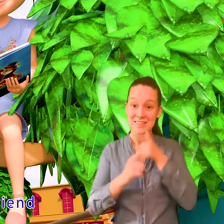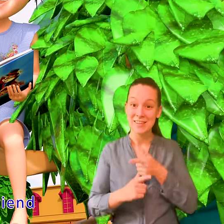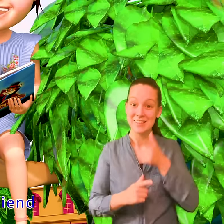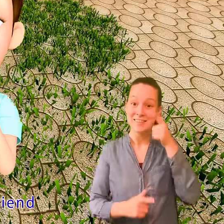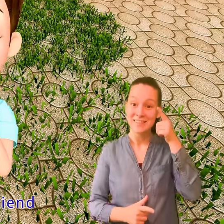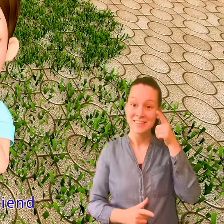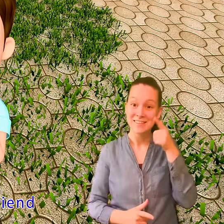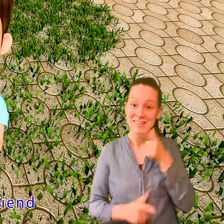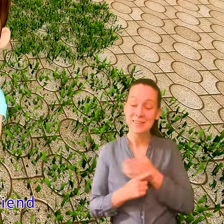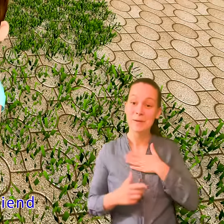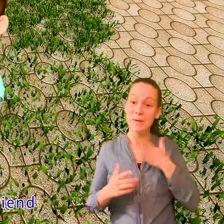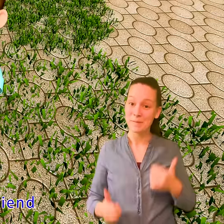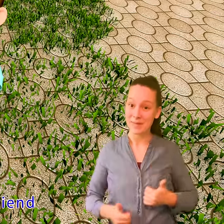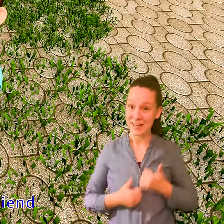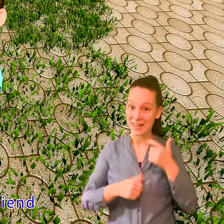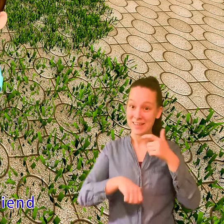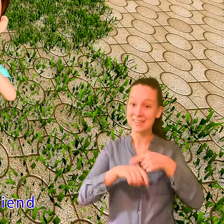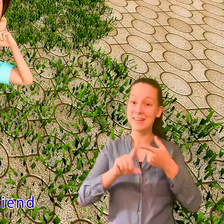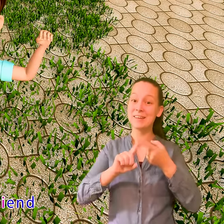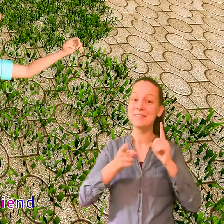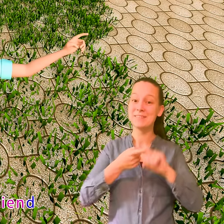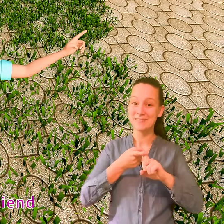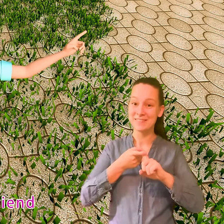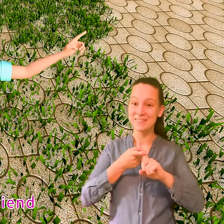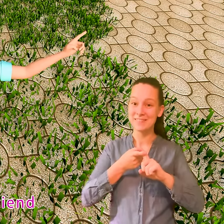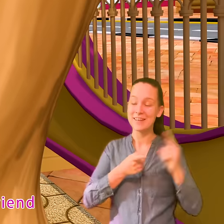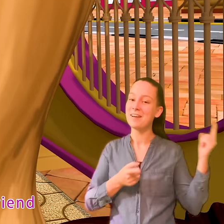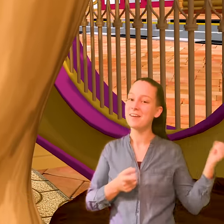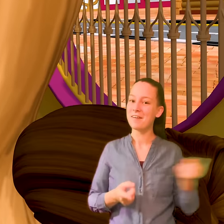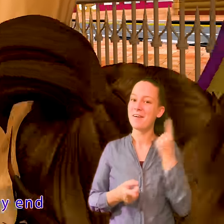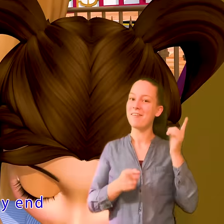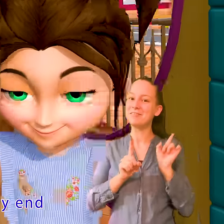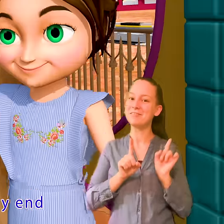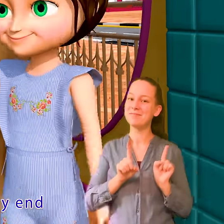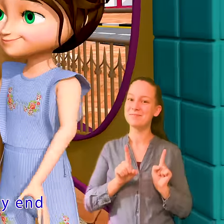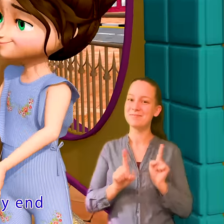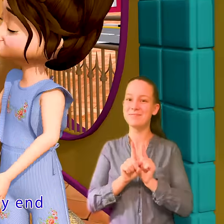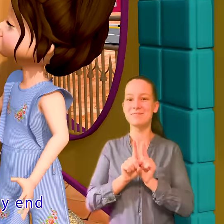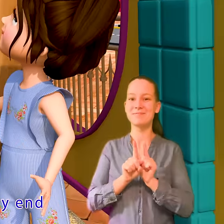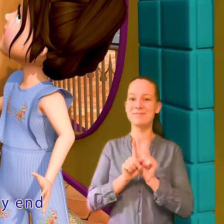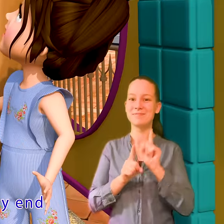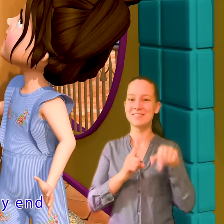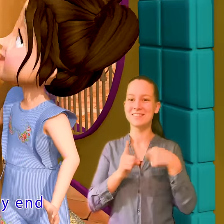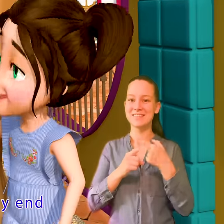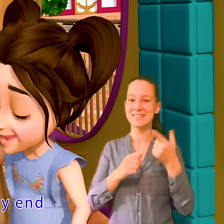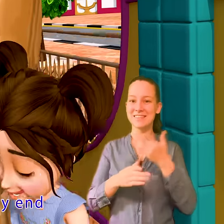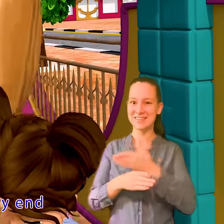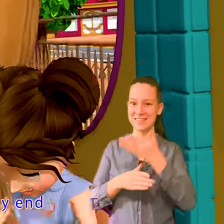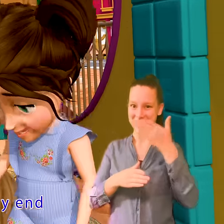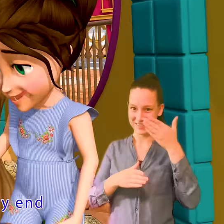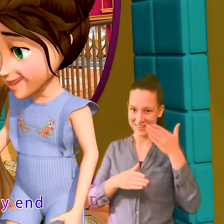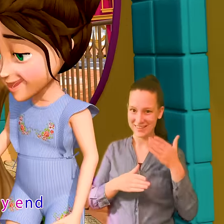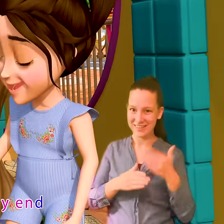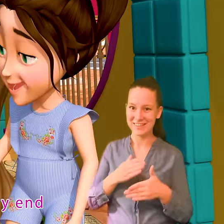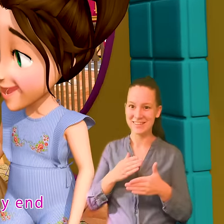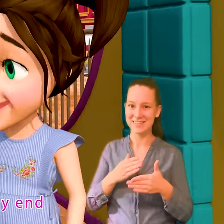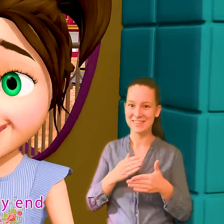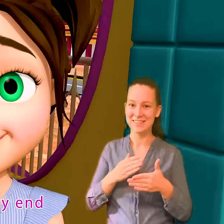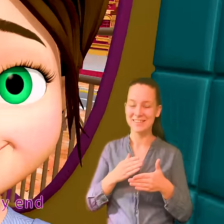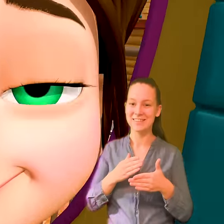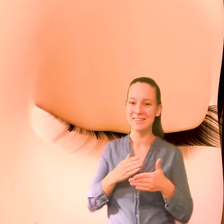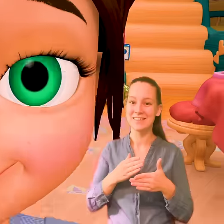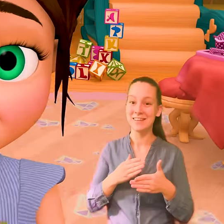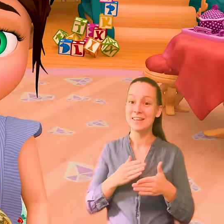sister sister my life's my friend always beside me till the very